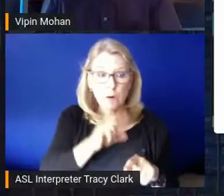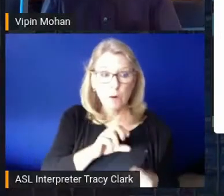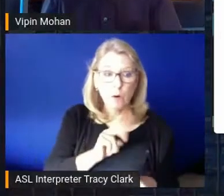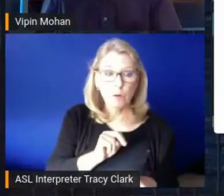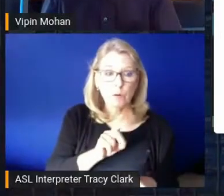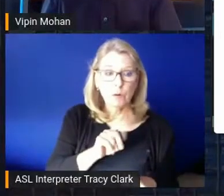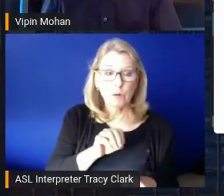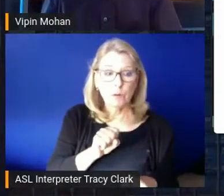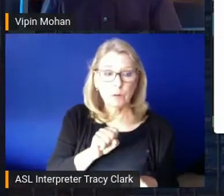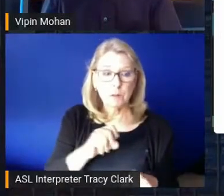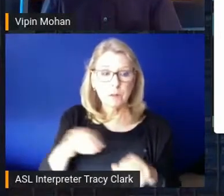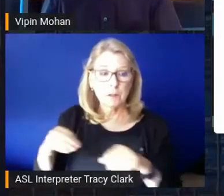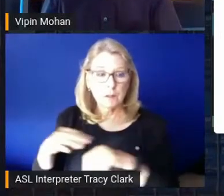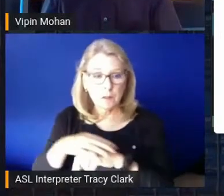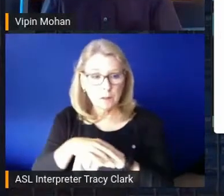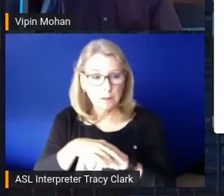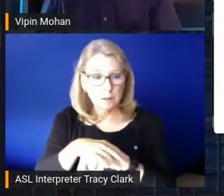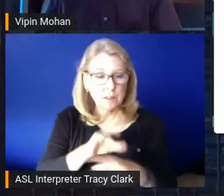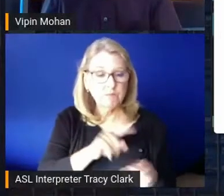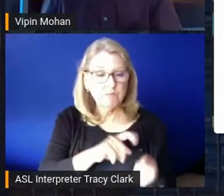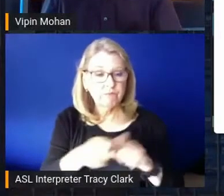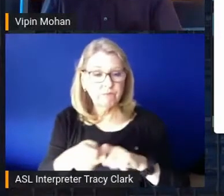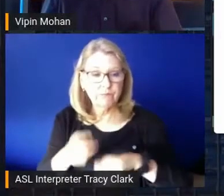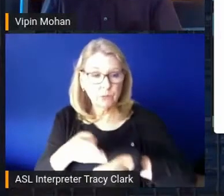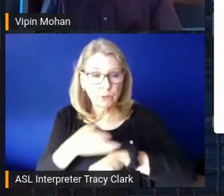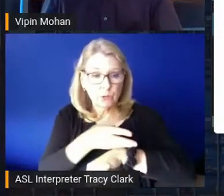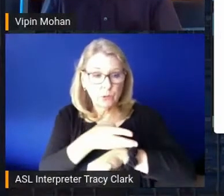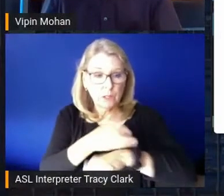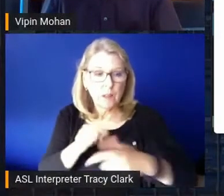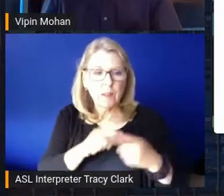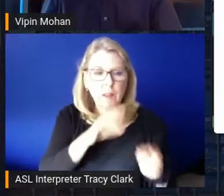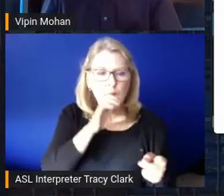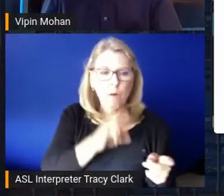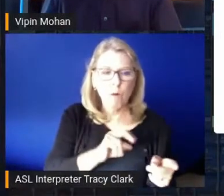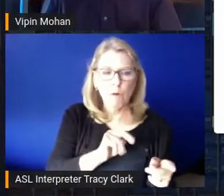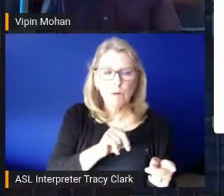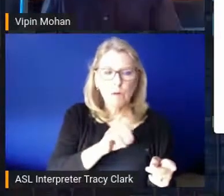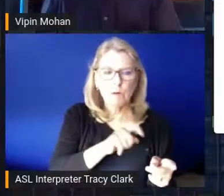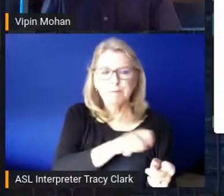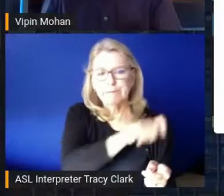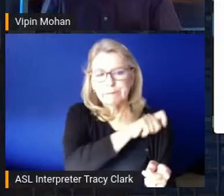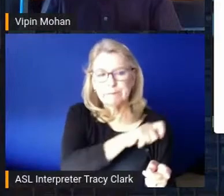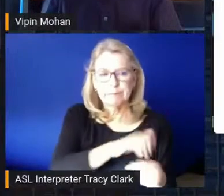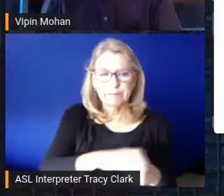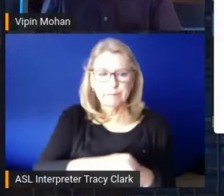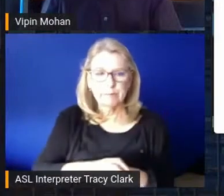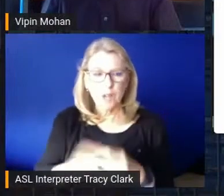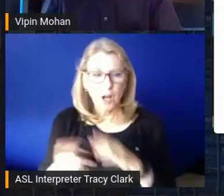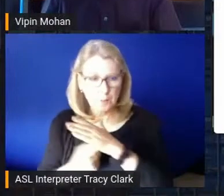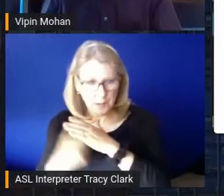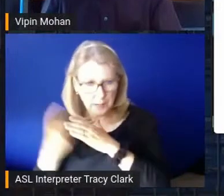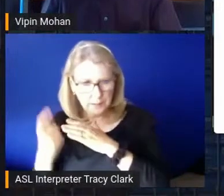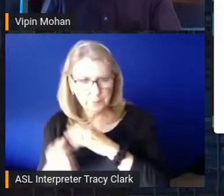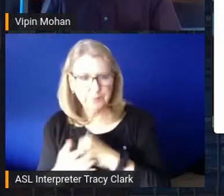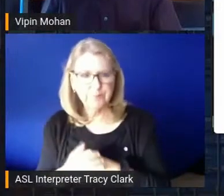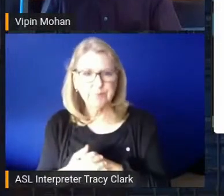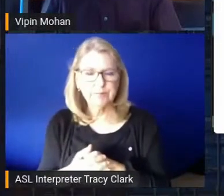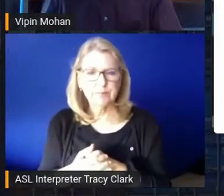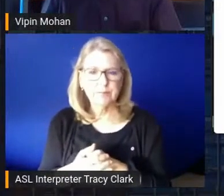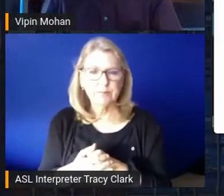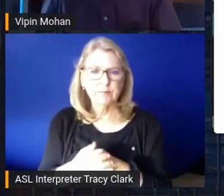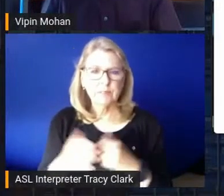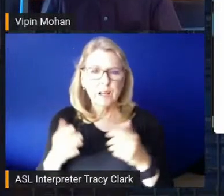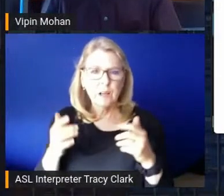gets rid of the node. So once this all this is done, you would see that the new cluster